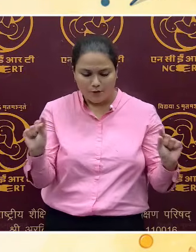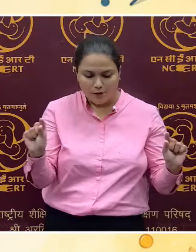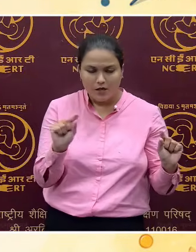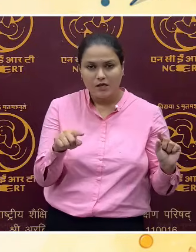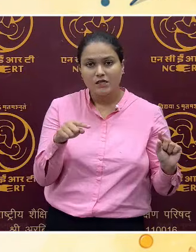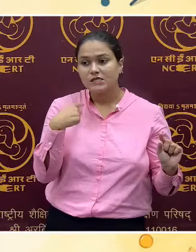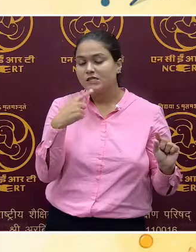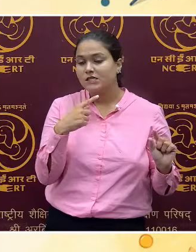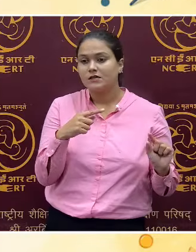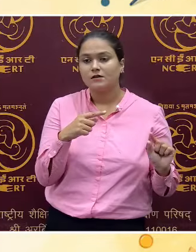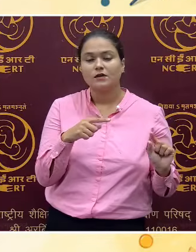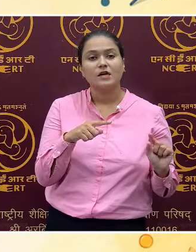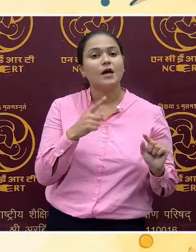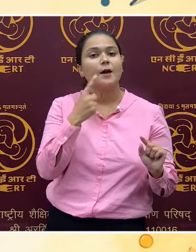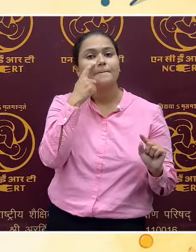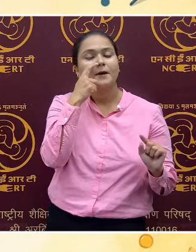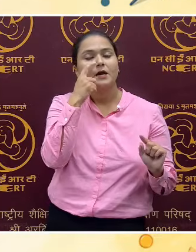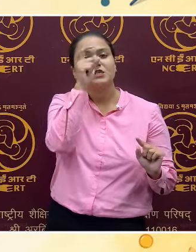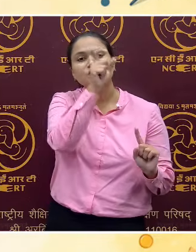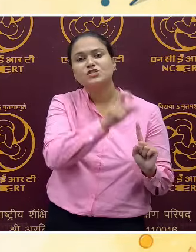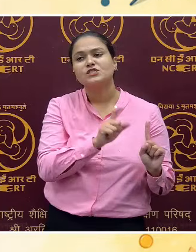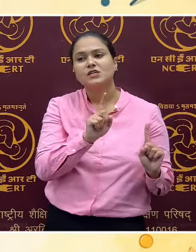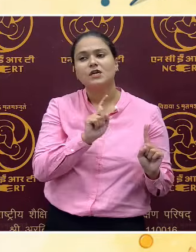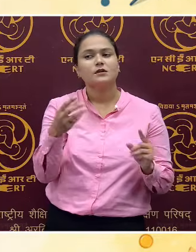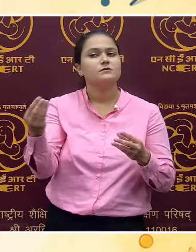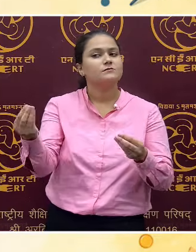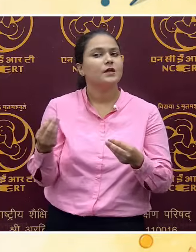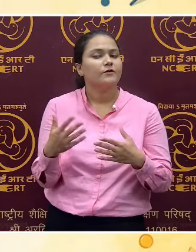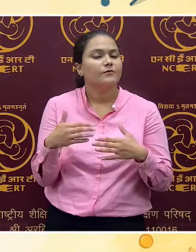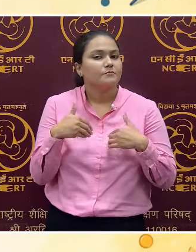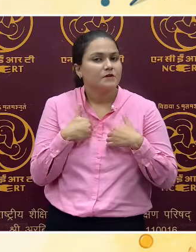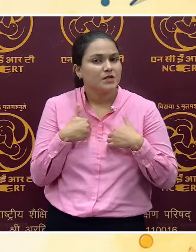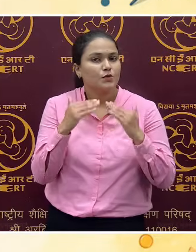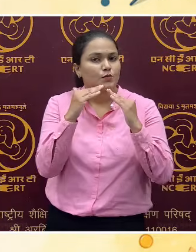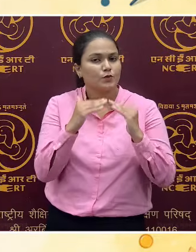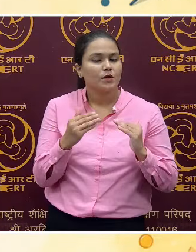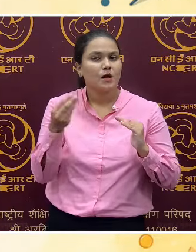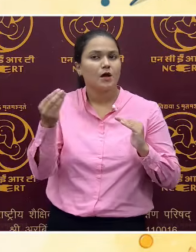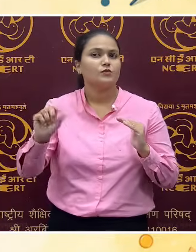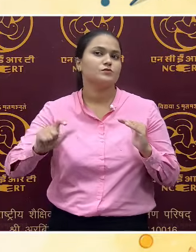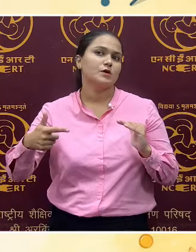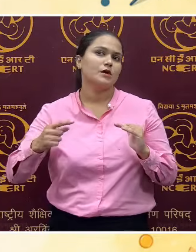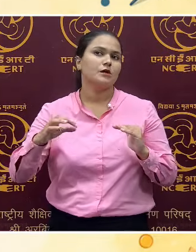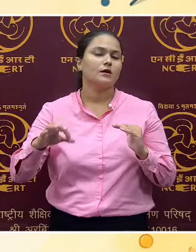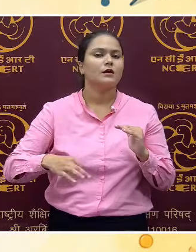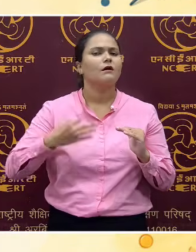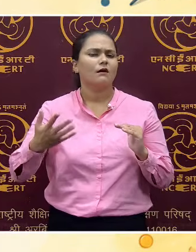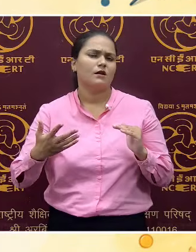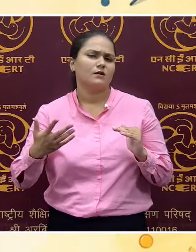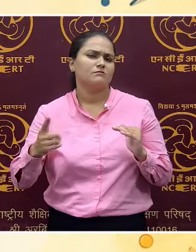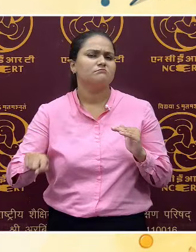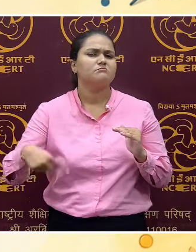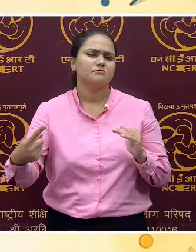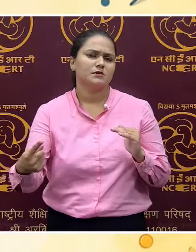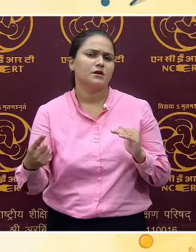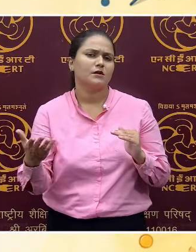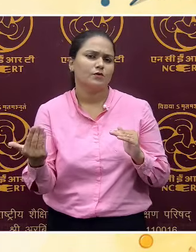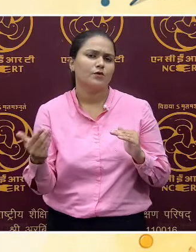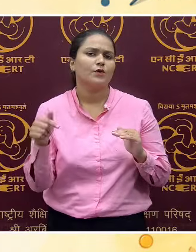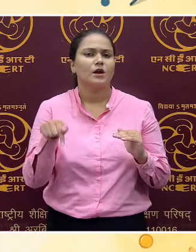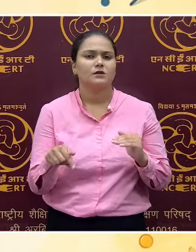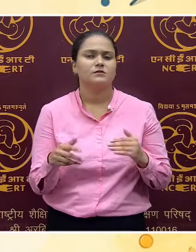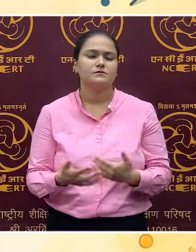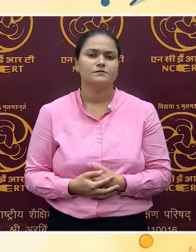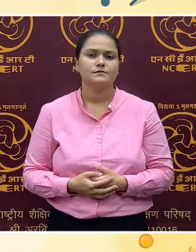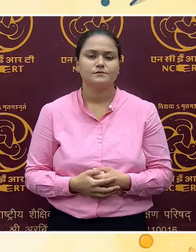to his house yesterday. I am invited to his house tomorrow. Option B, I am invited to his house today. Option